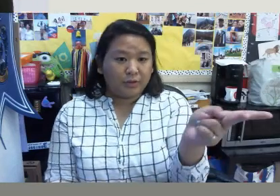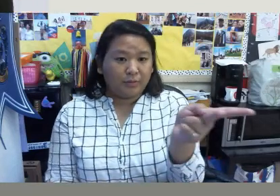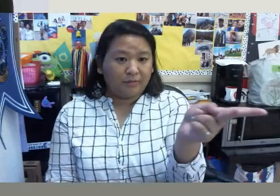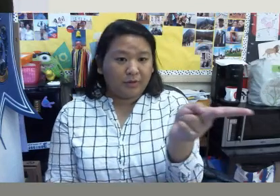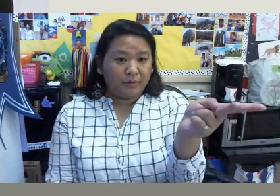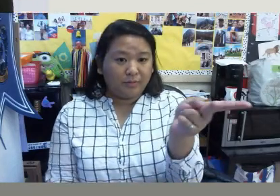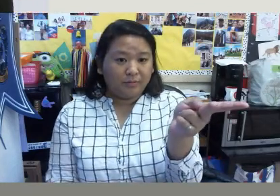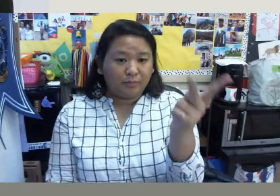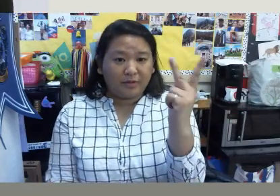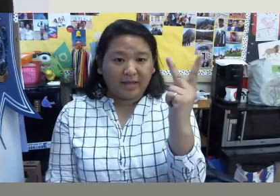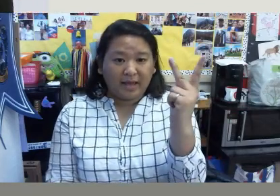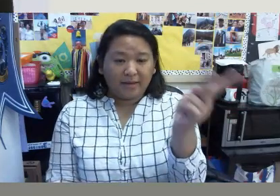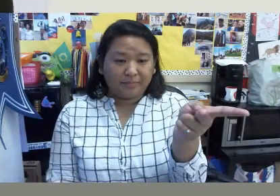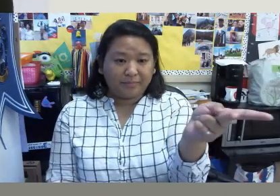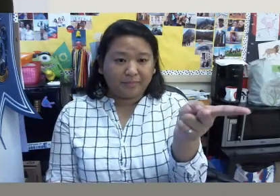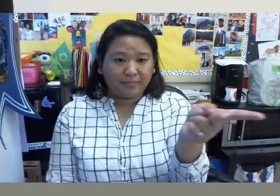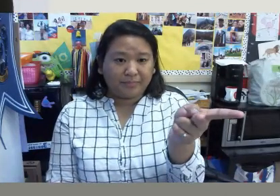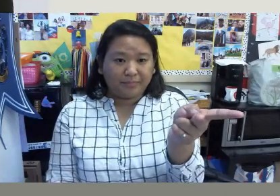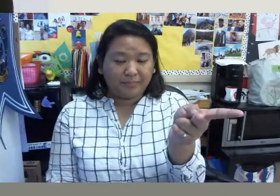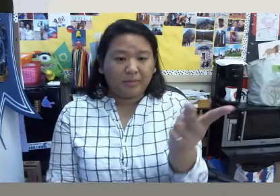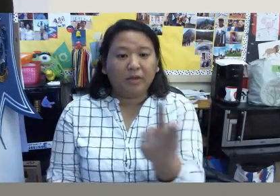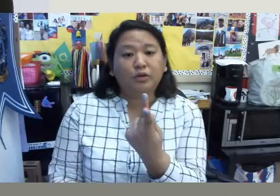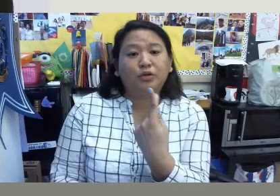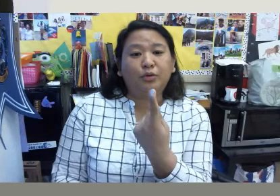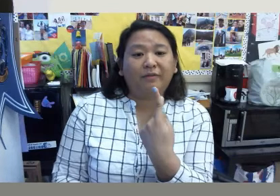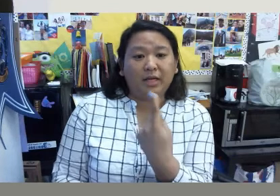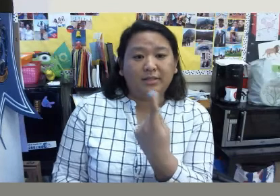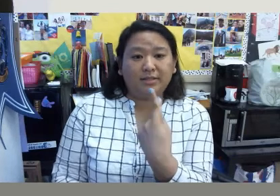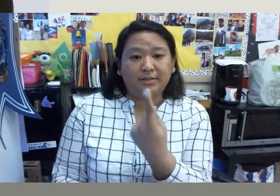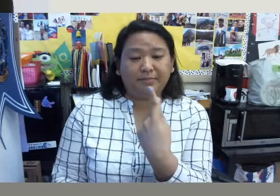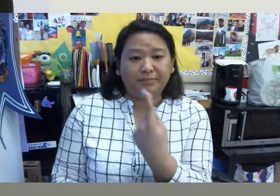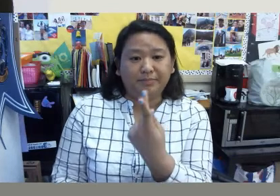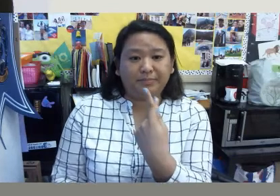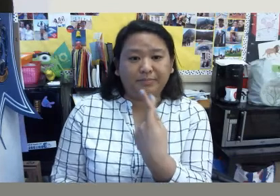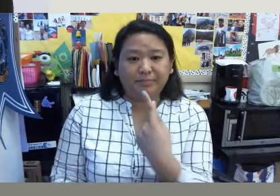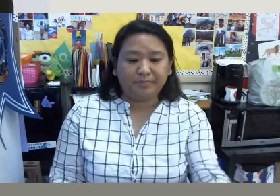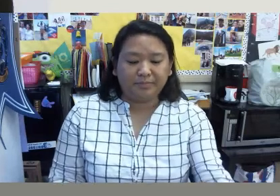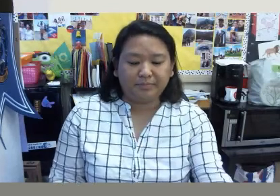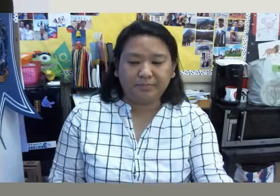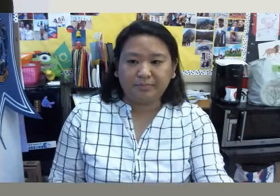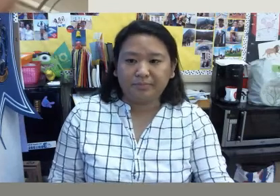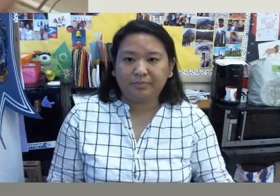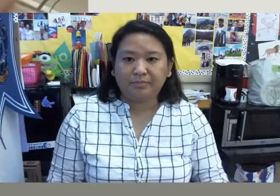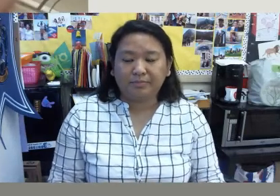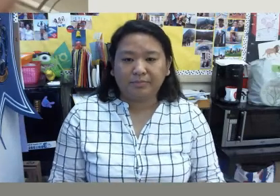The two of you with a K. Two of us.